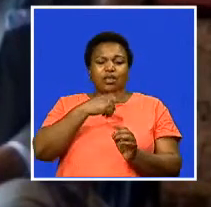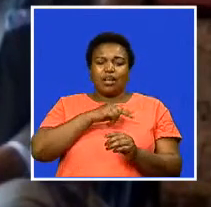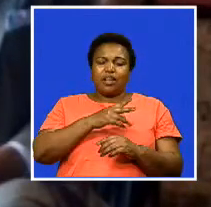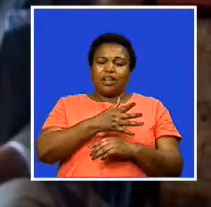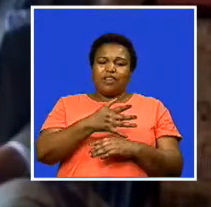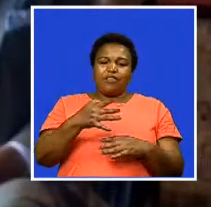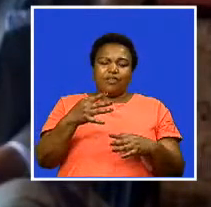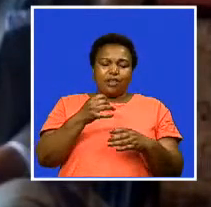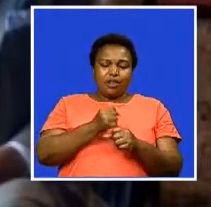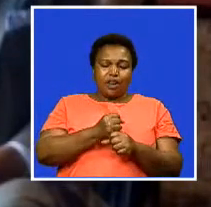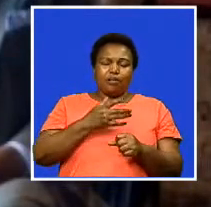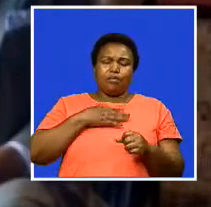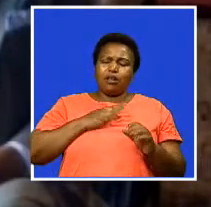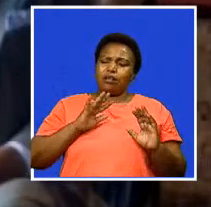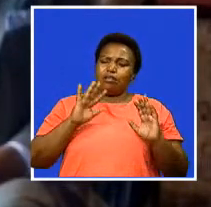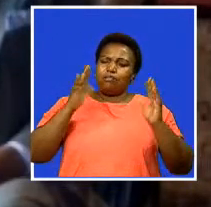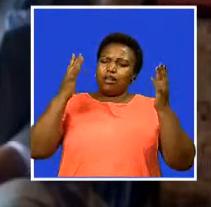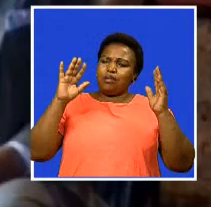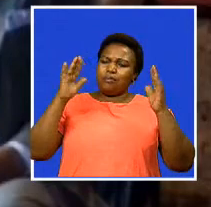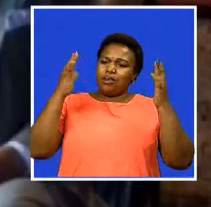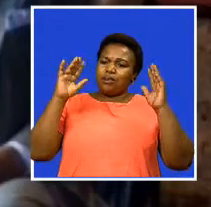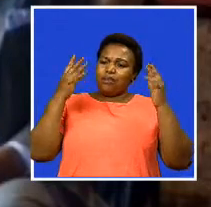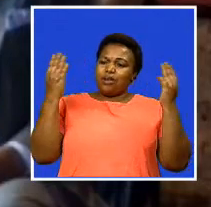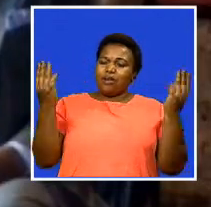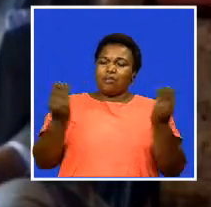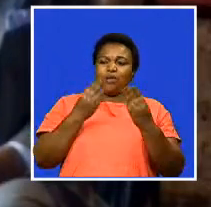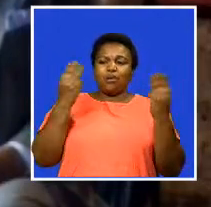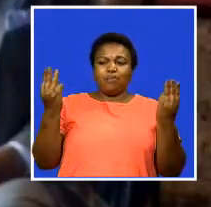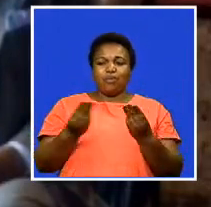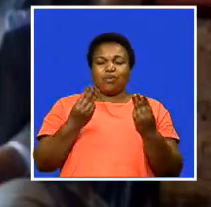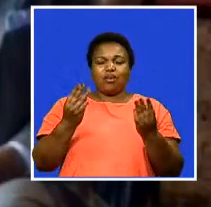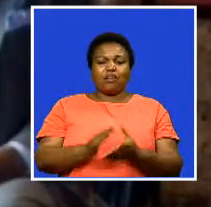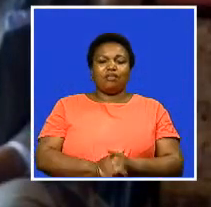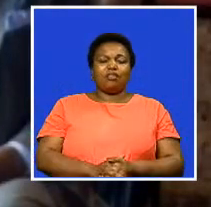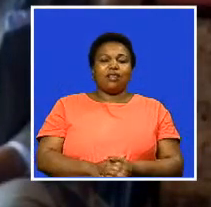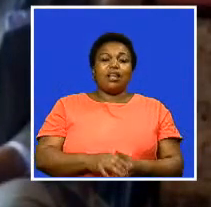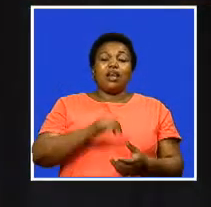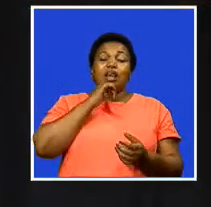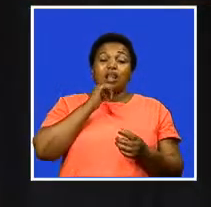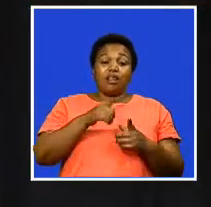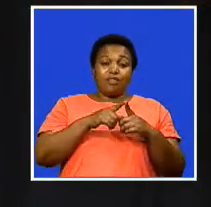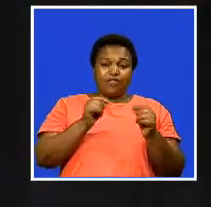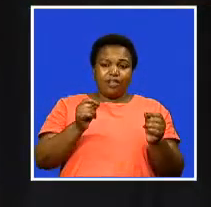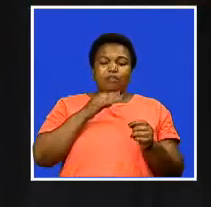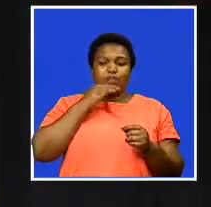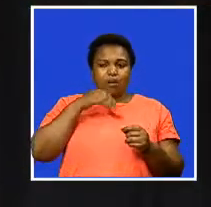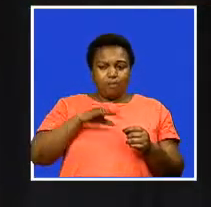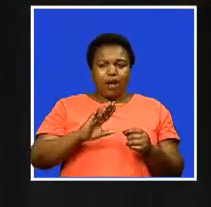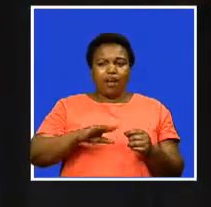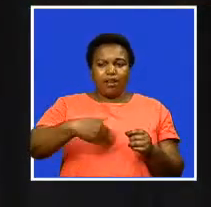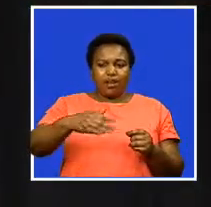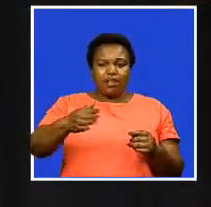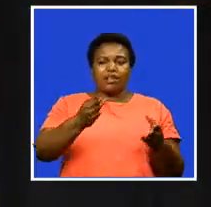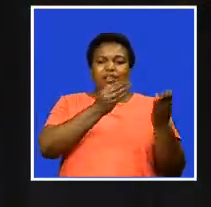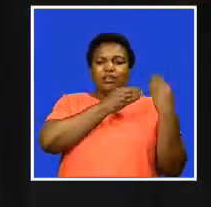sive kakhulu ukuthi sisukumele tulu asikakwapheli ke nebekunene asichubekeni sibe safe